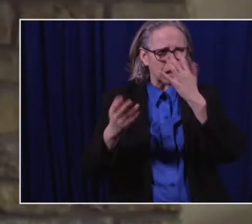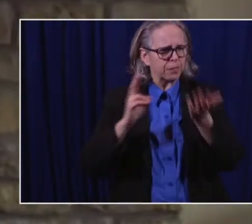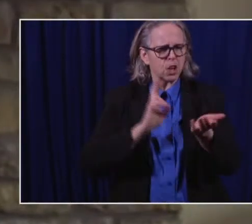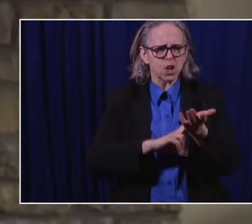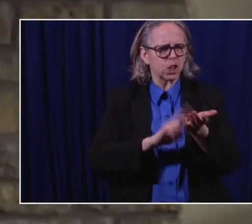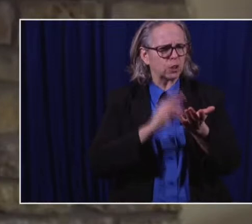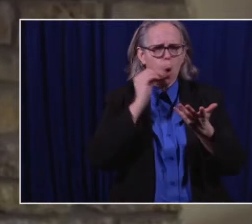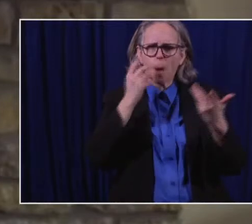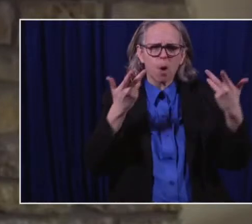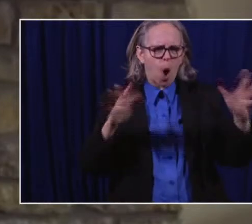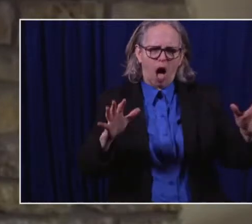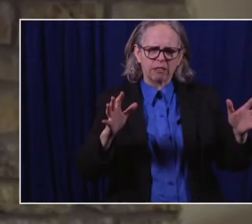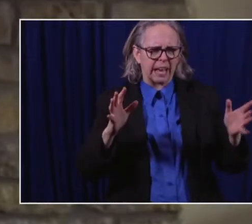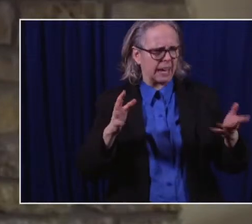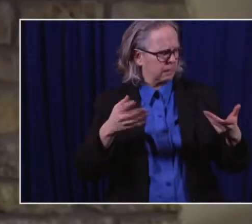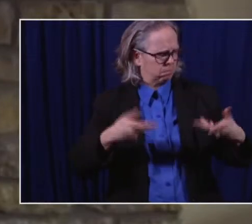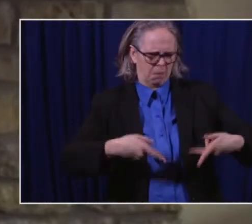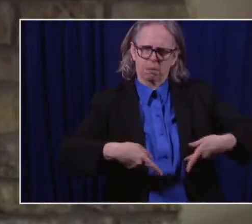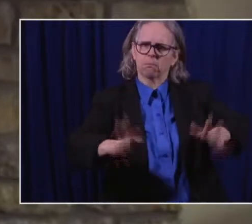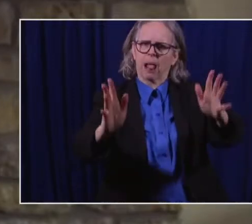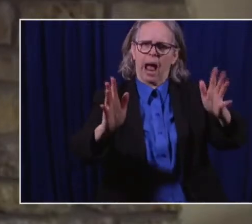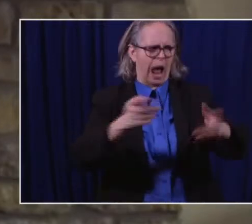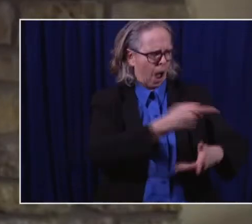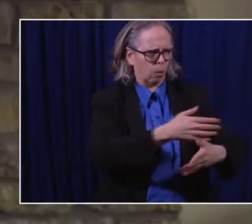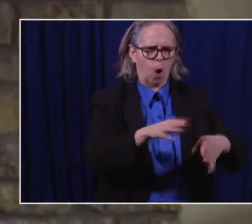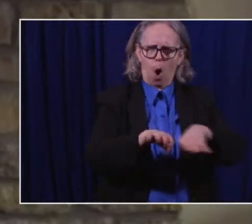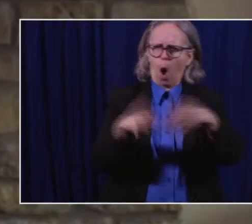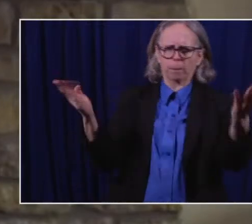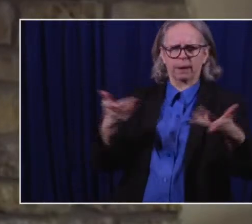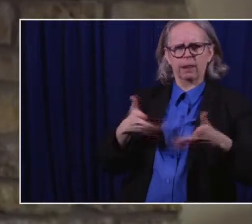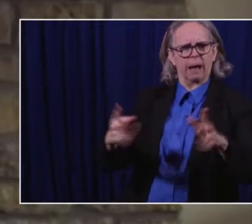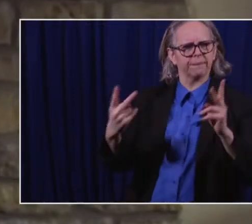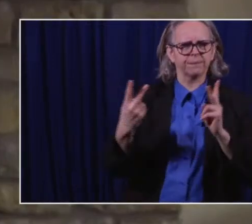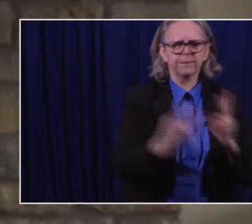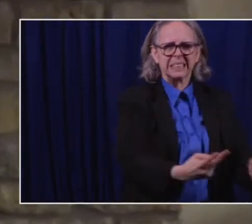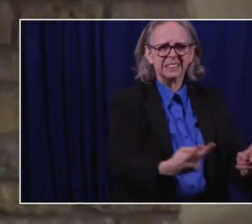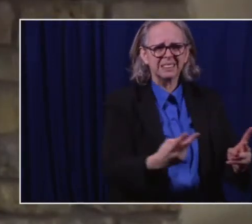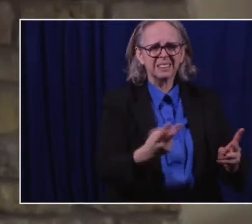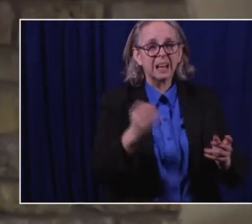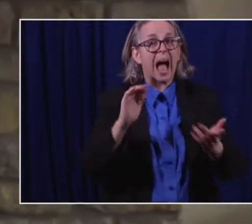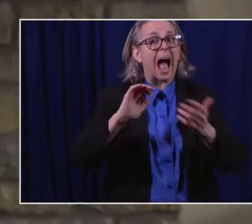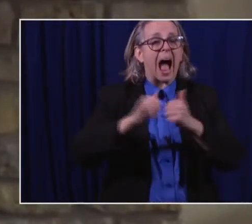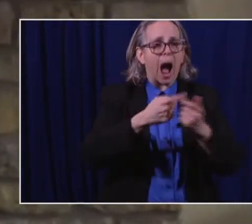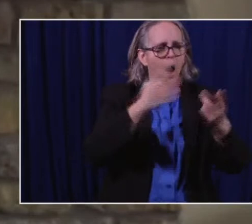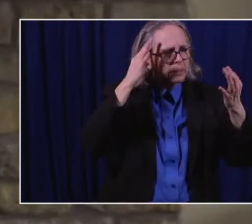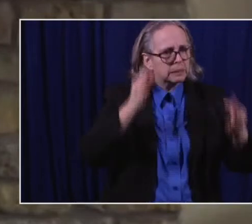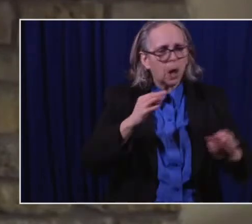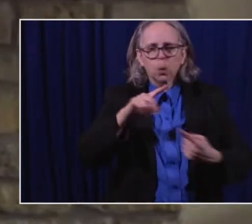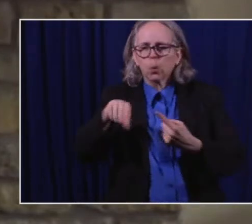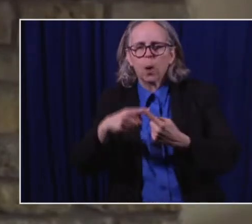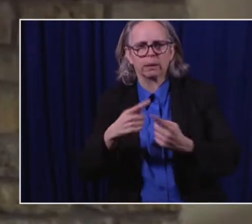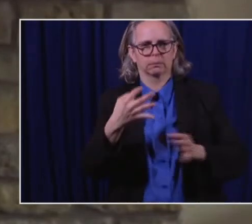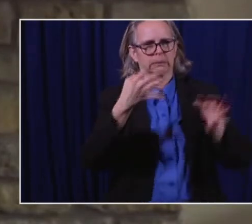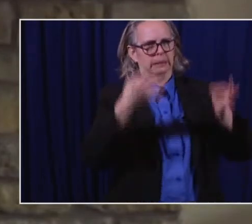and to set this up, and however they want to do it. We took off that